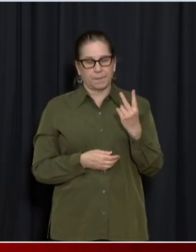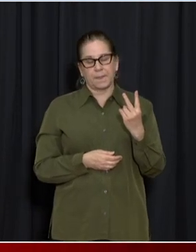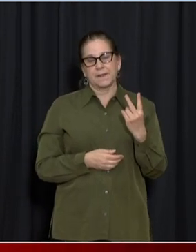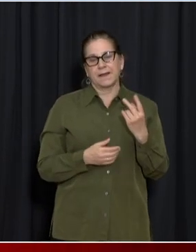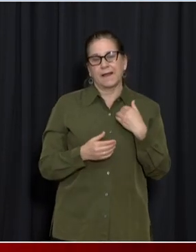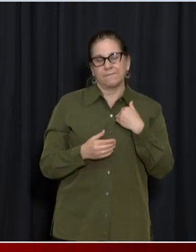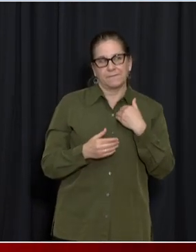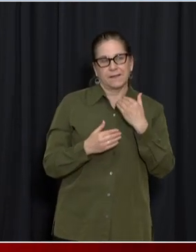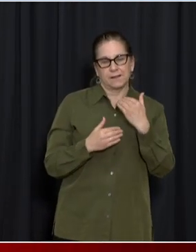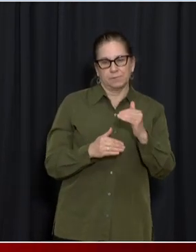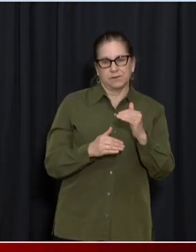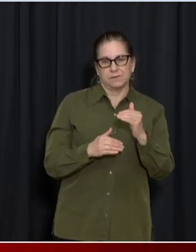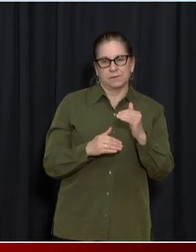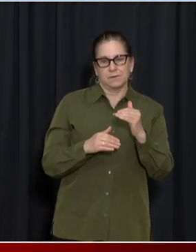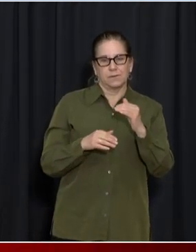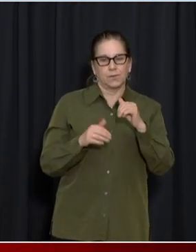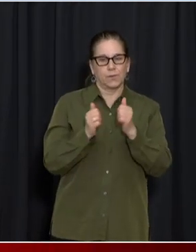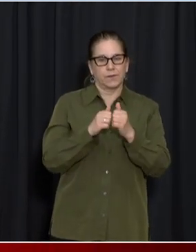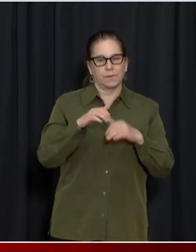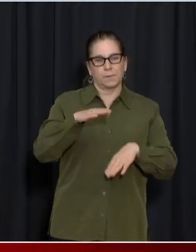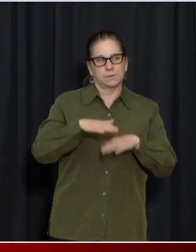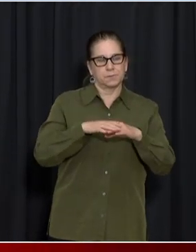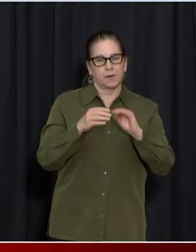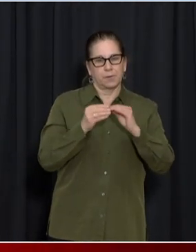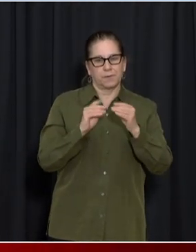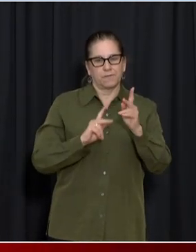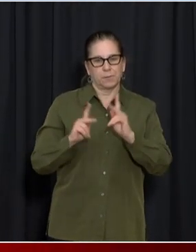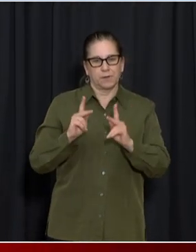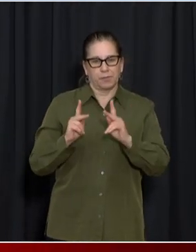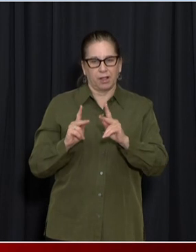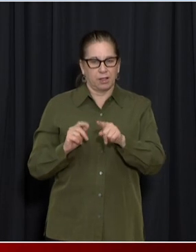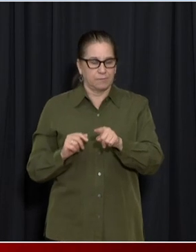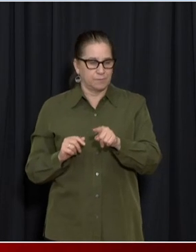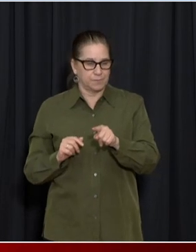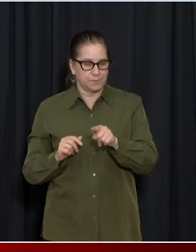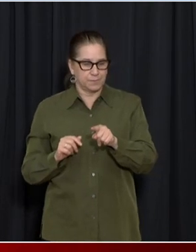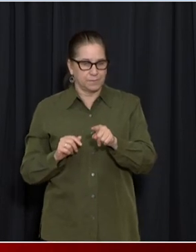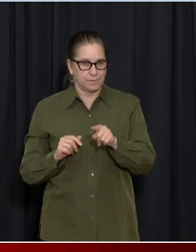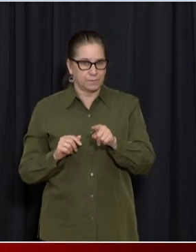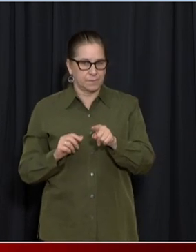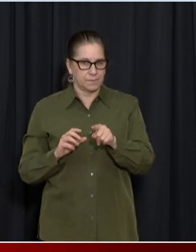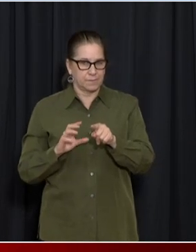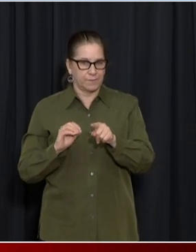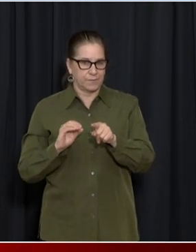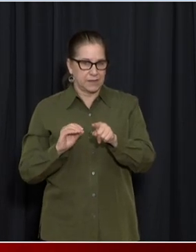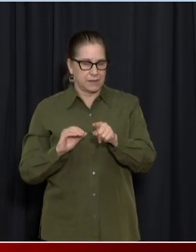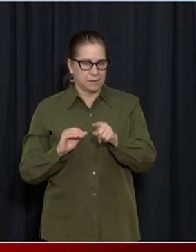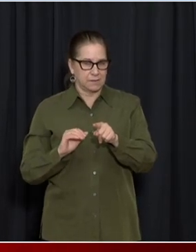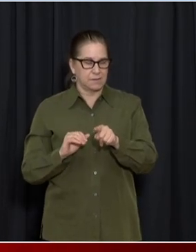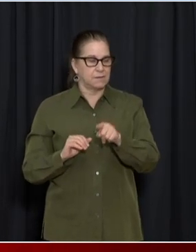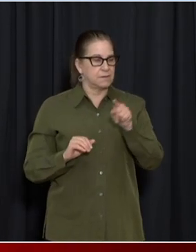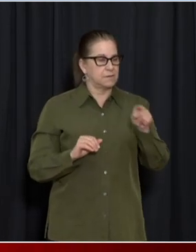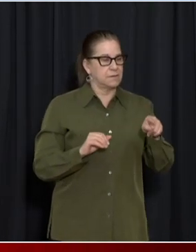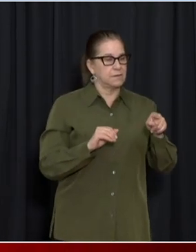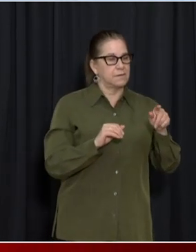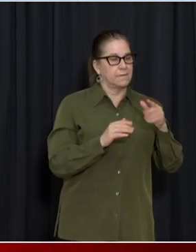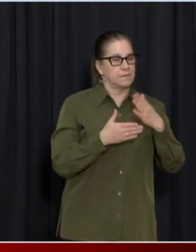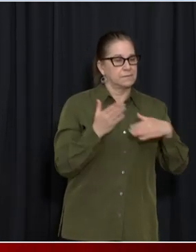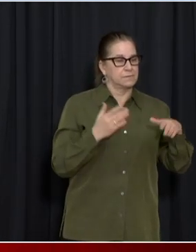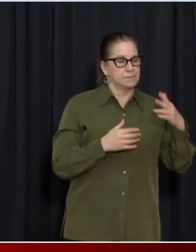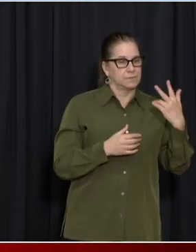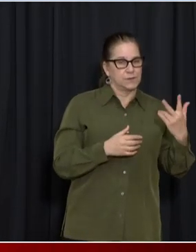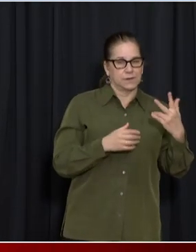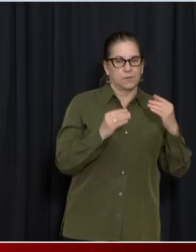relaxed in Stage 3. As the Secretary mentioned, telework for office workers continues